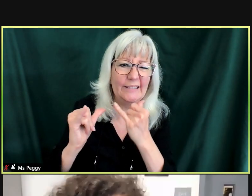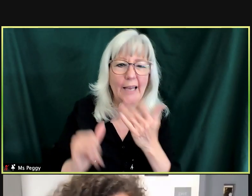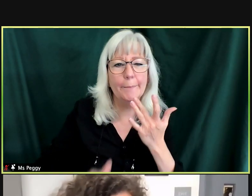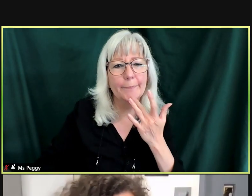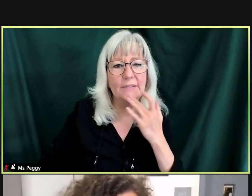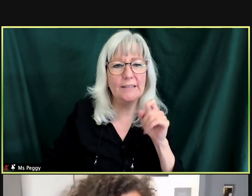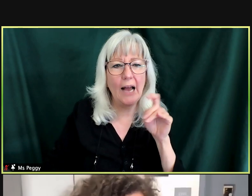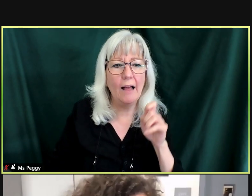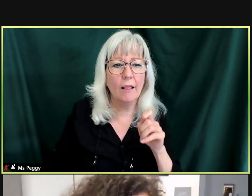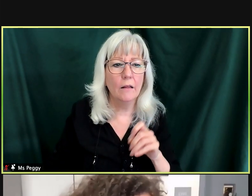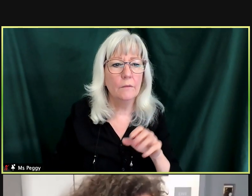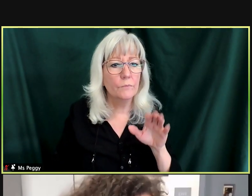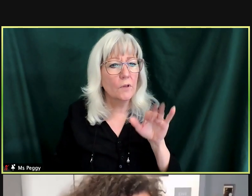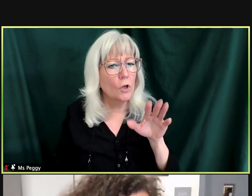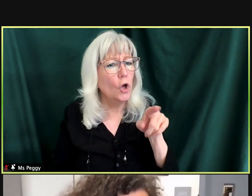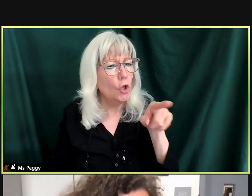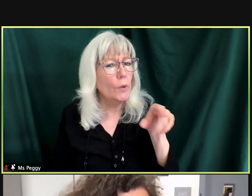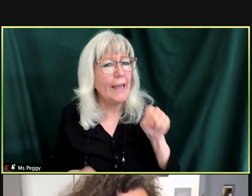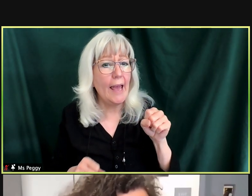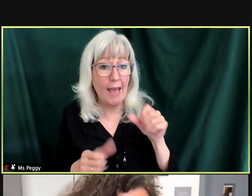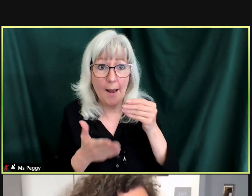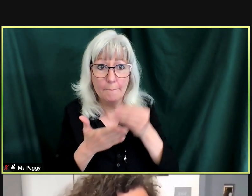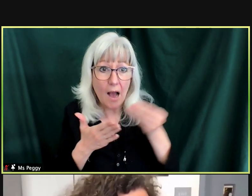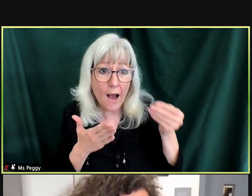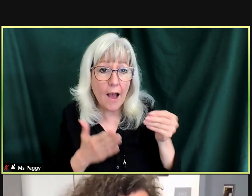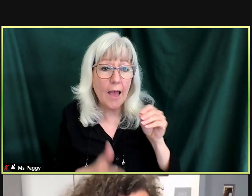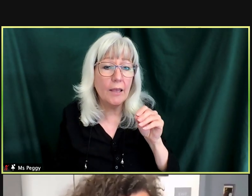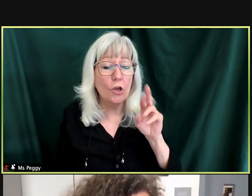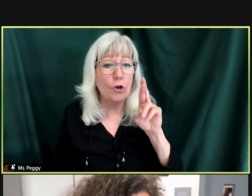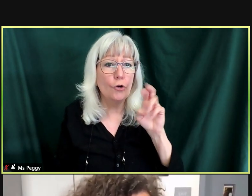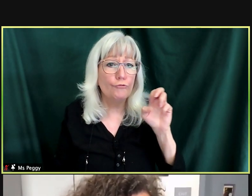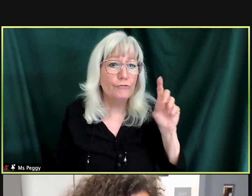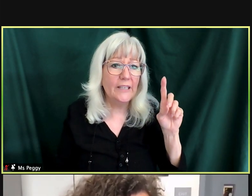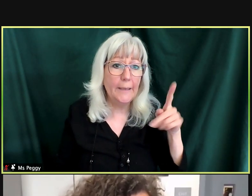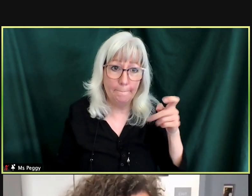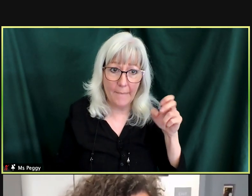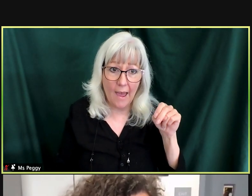You can get a reed pen at like Dick Blick for like $4.